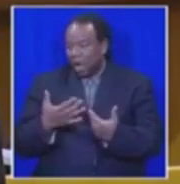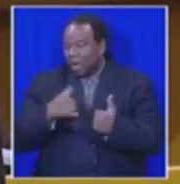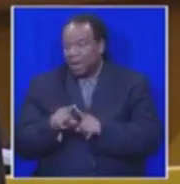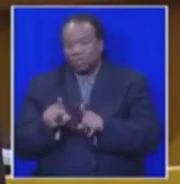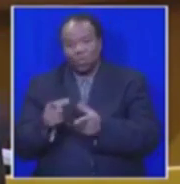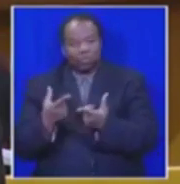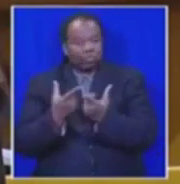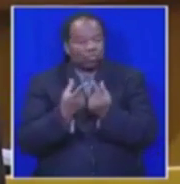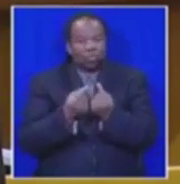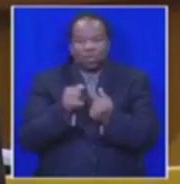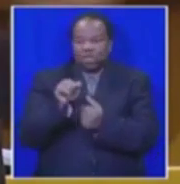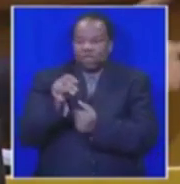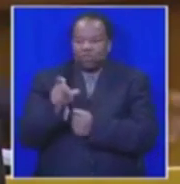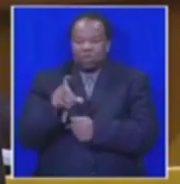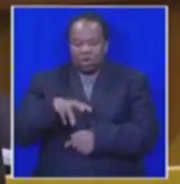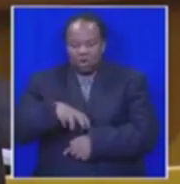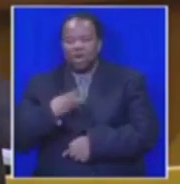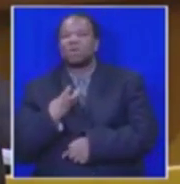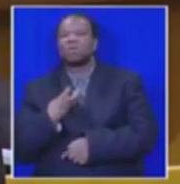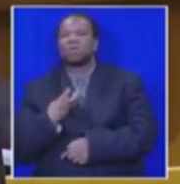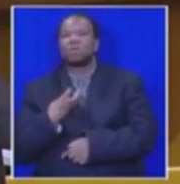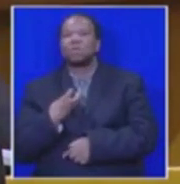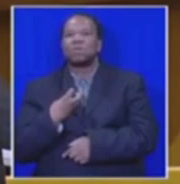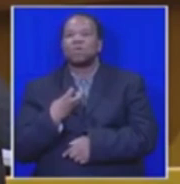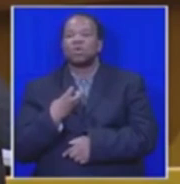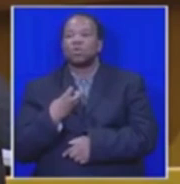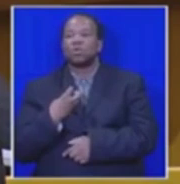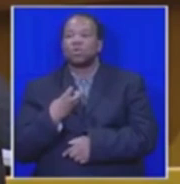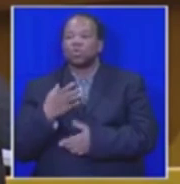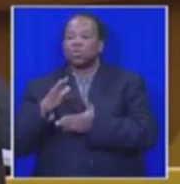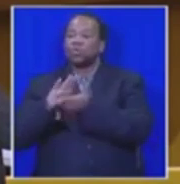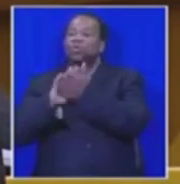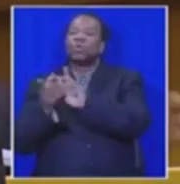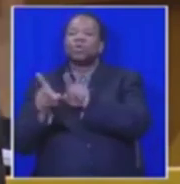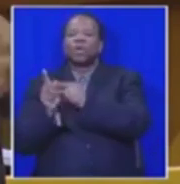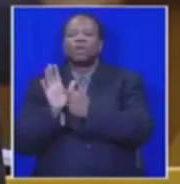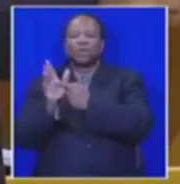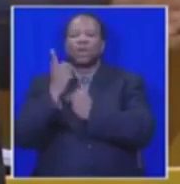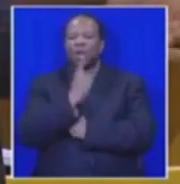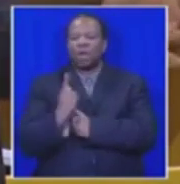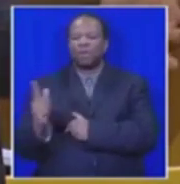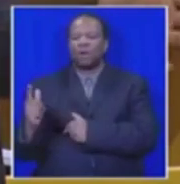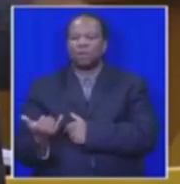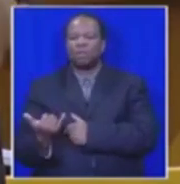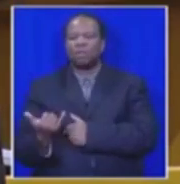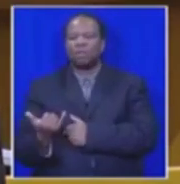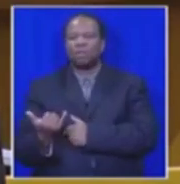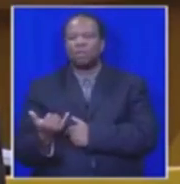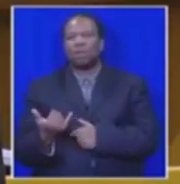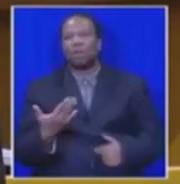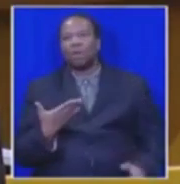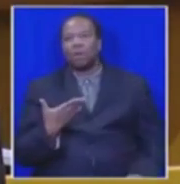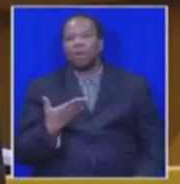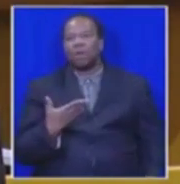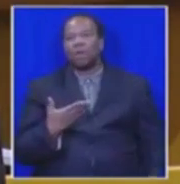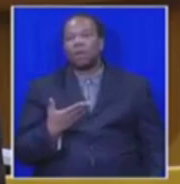get angry and you destroy the very things, libraries. Right now, there is